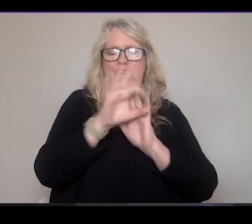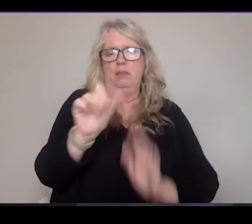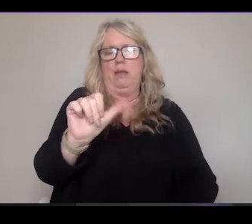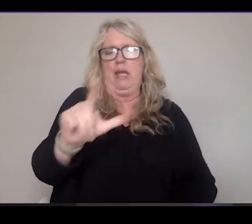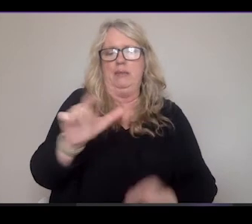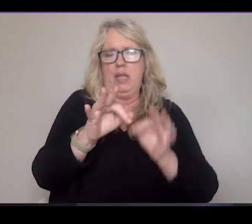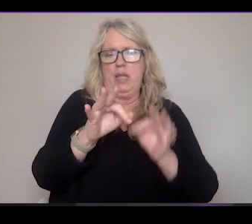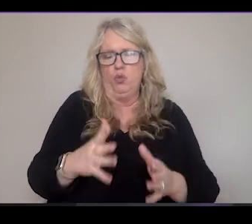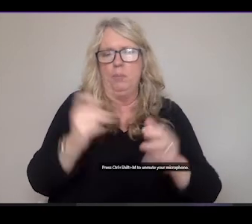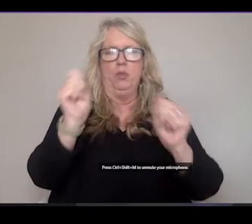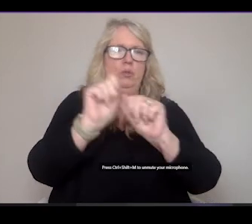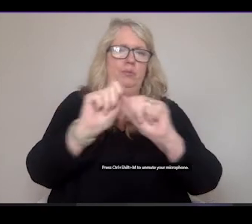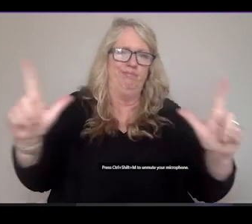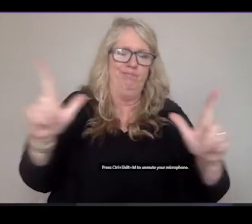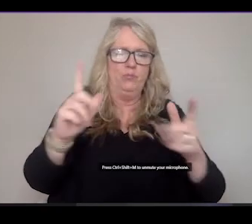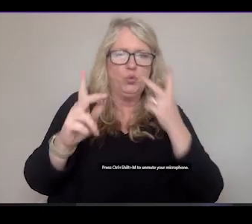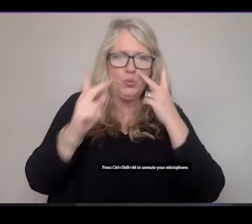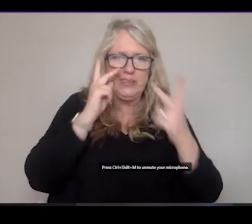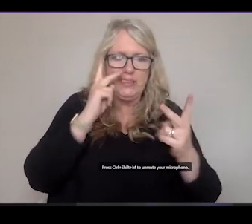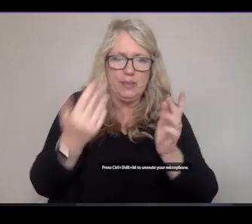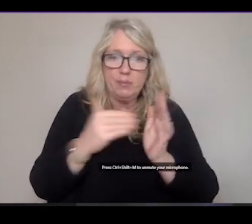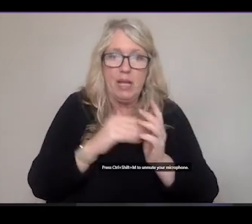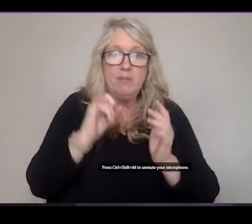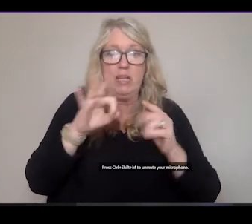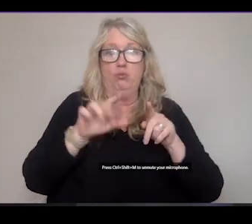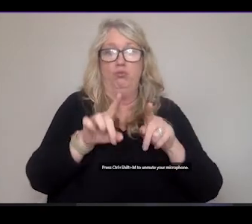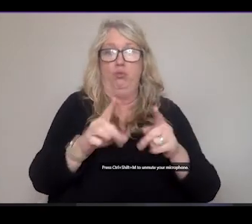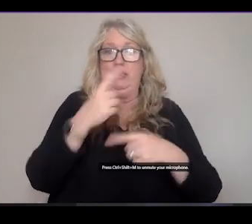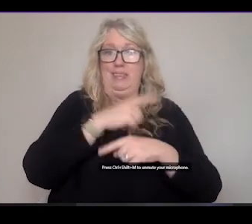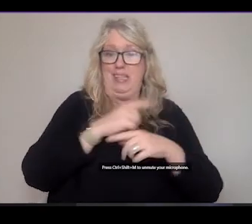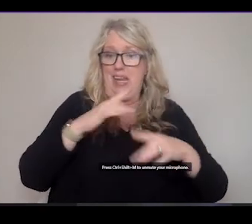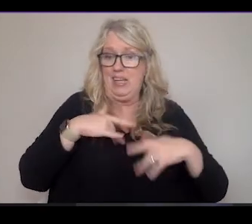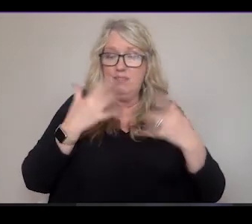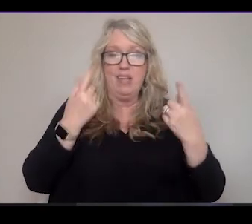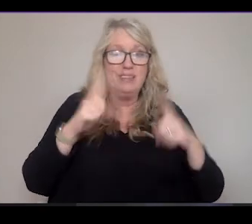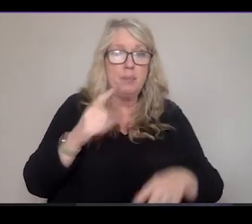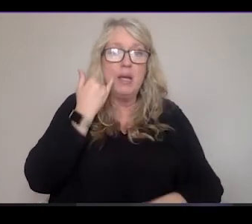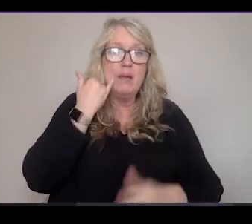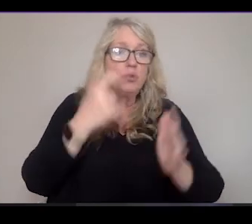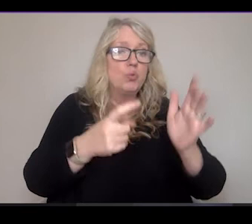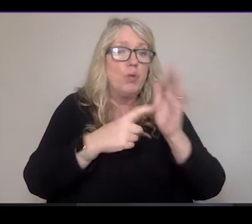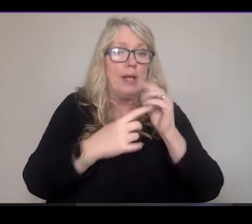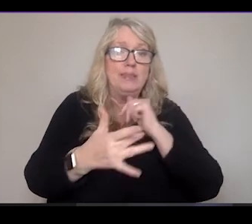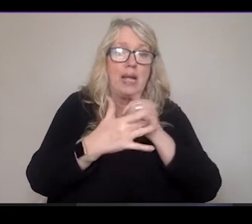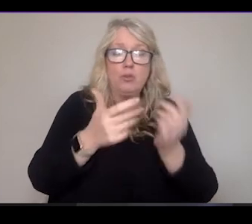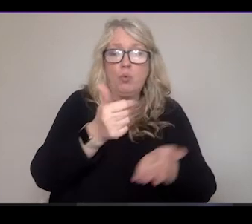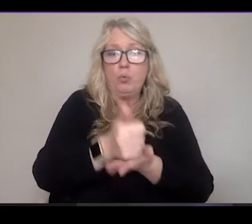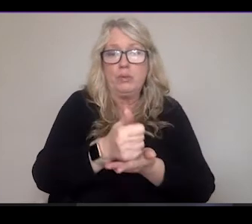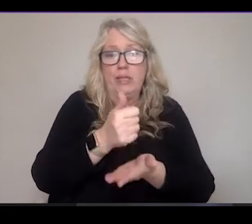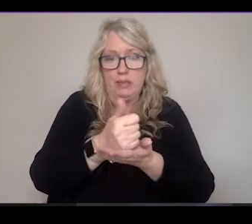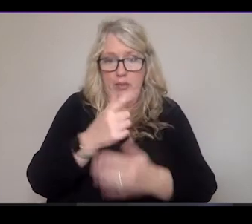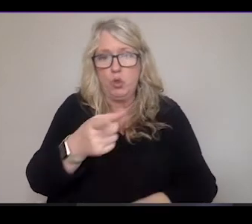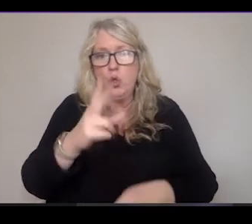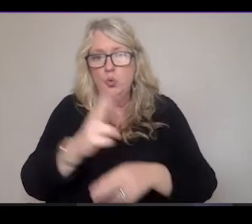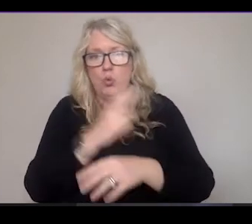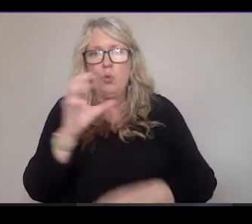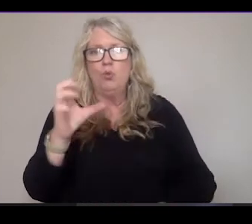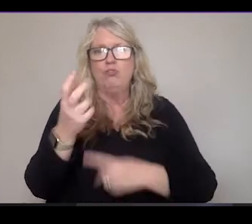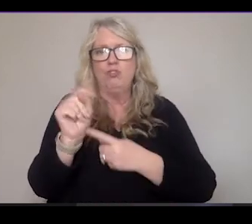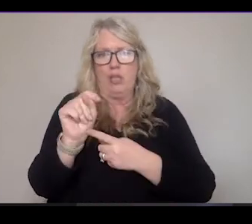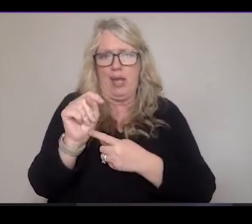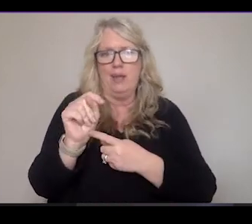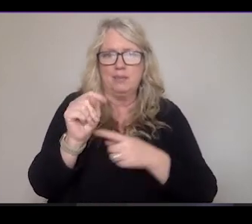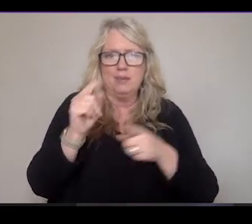to reselect the ASL interpreter window to make them visible again. If during today's event at any time you require technical